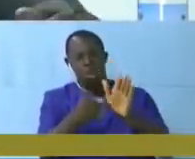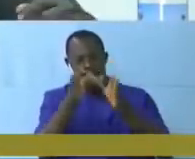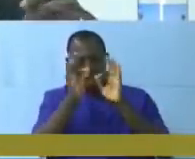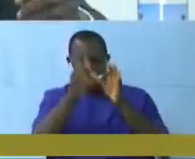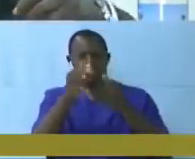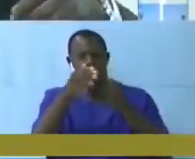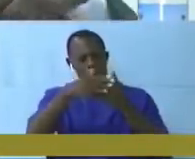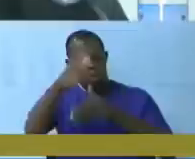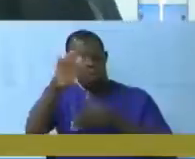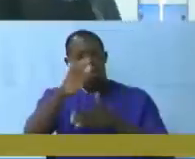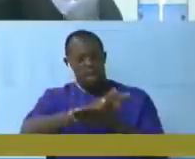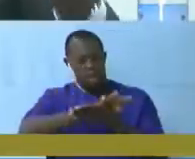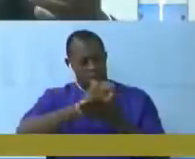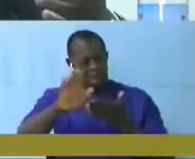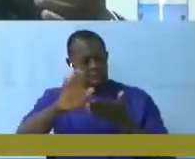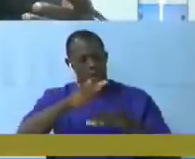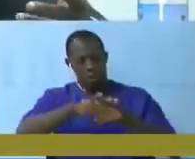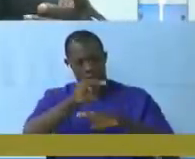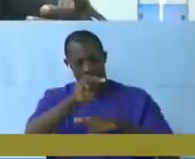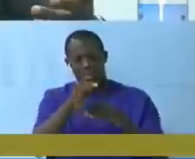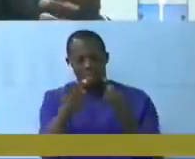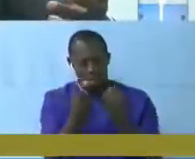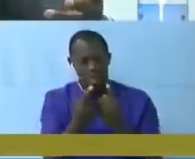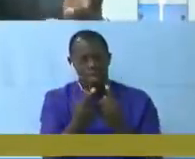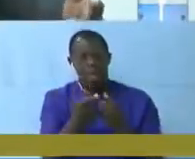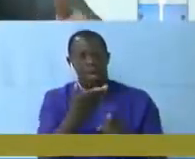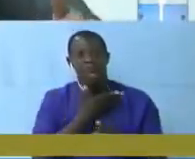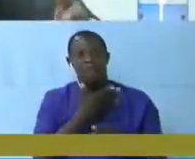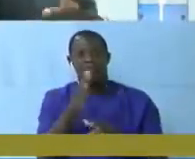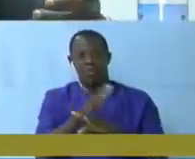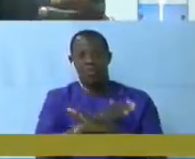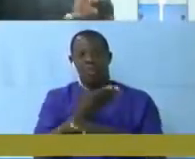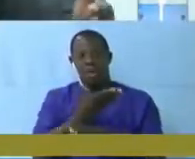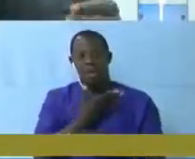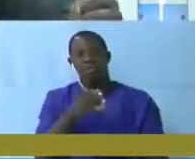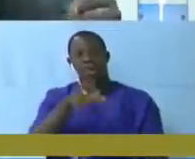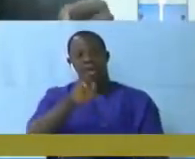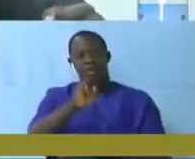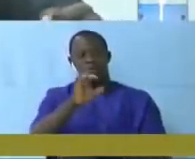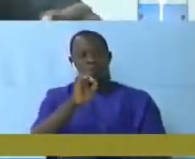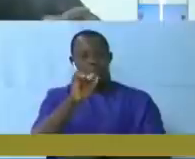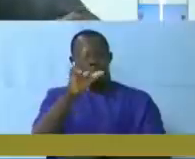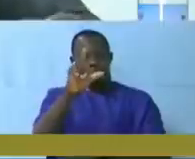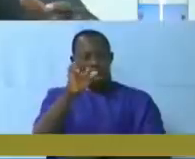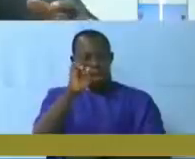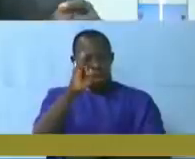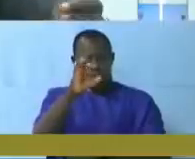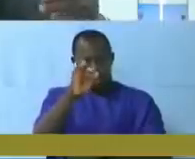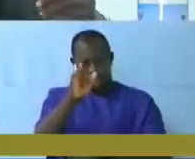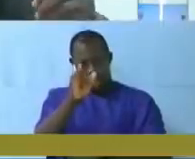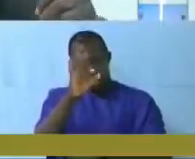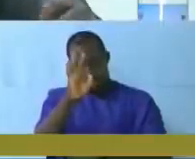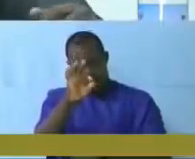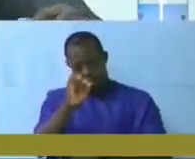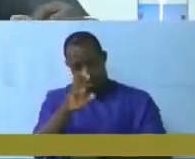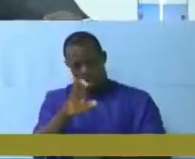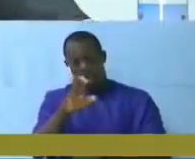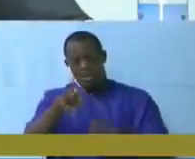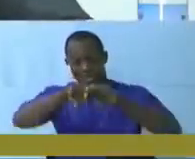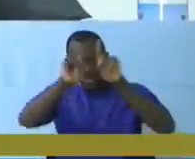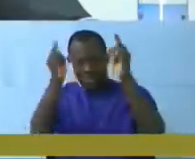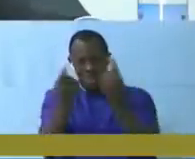on this. There were players who were there. There was a Solicitor General, there was an Attorney